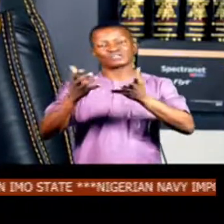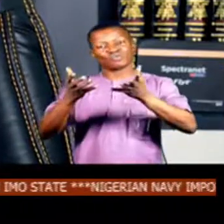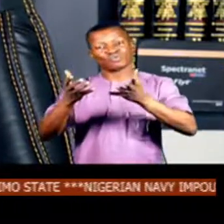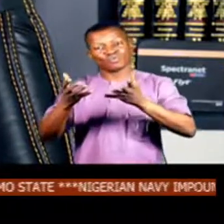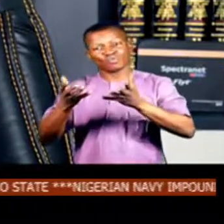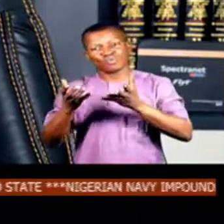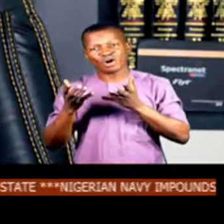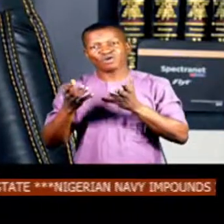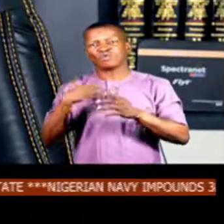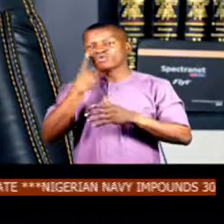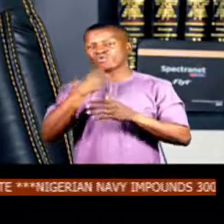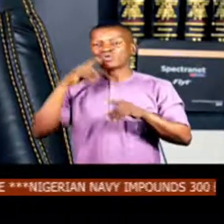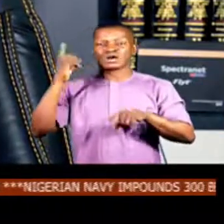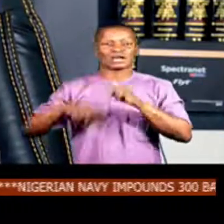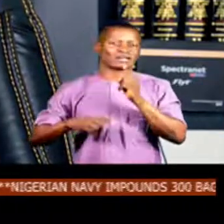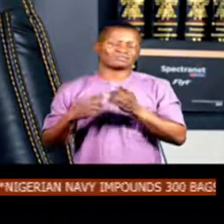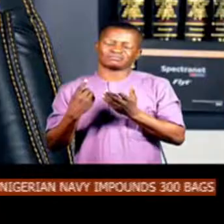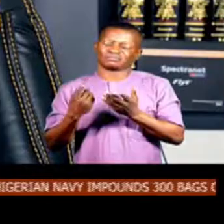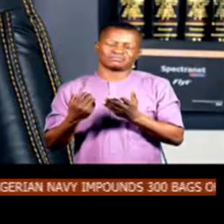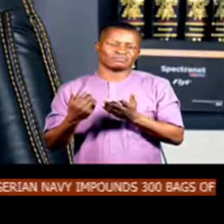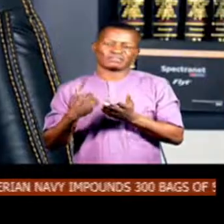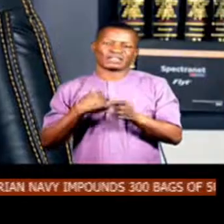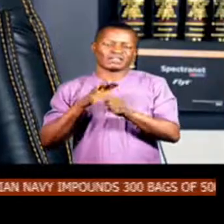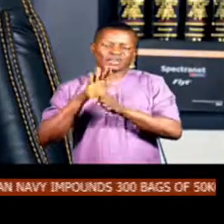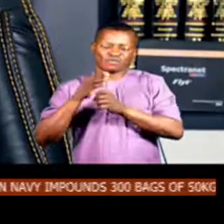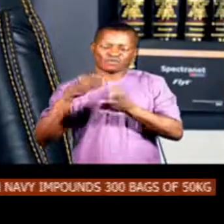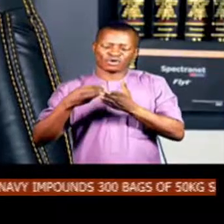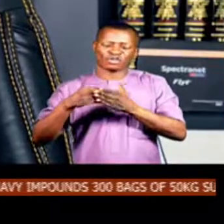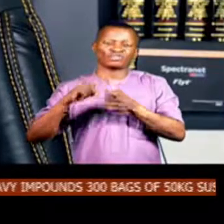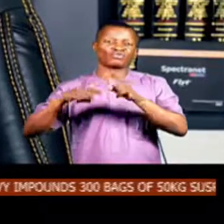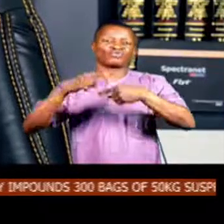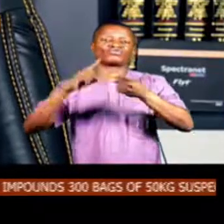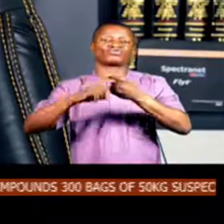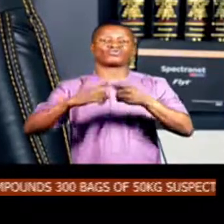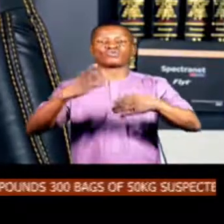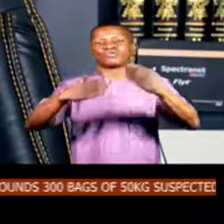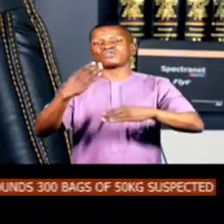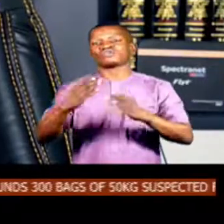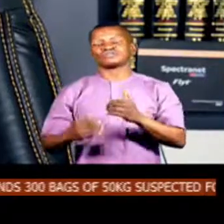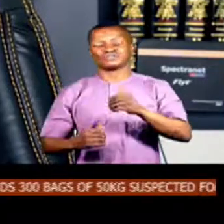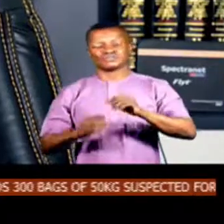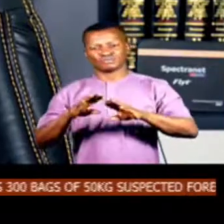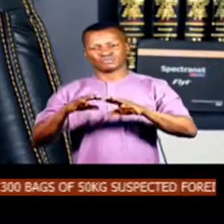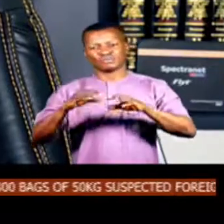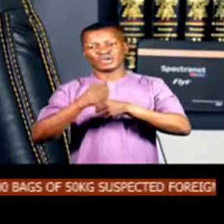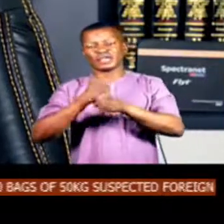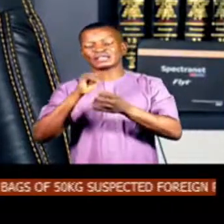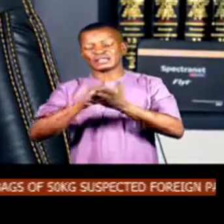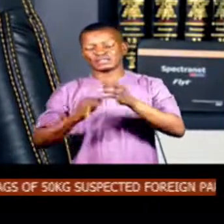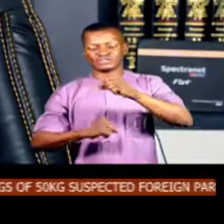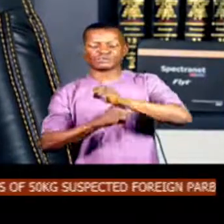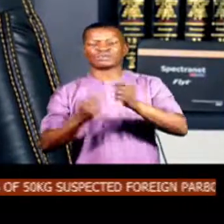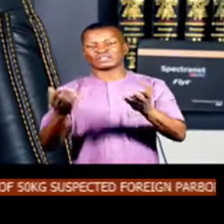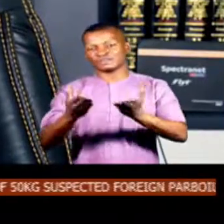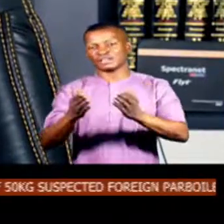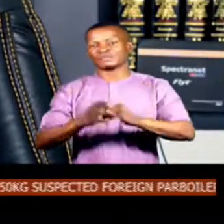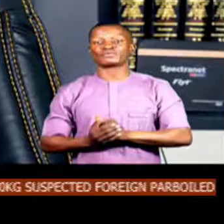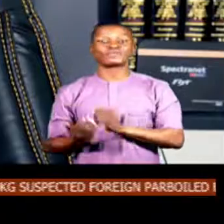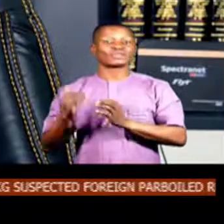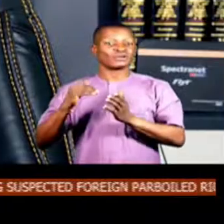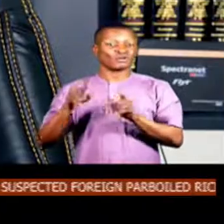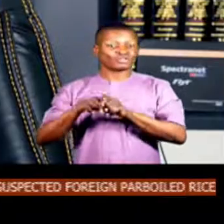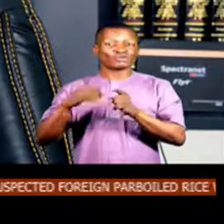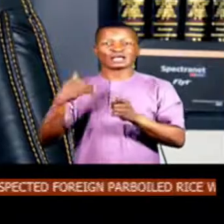indigents who cannot afford to go to court. So they provide that support. Then we